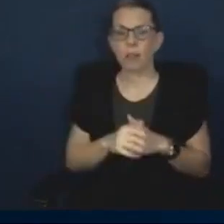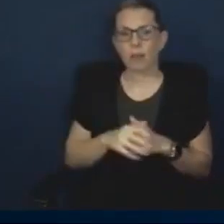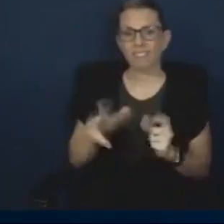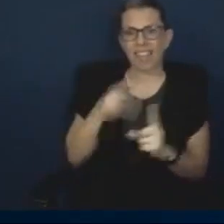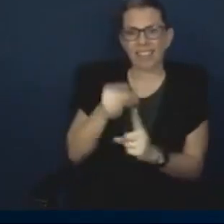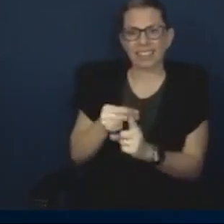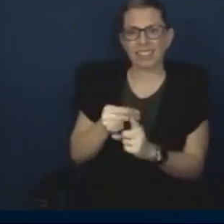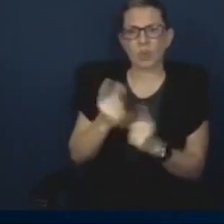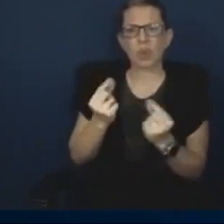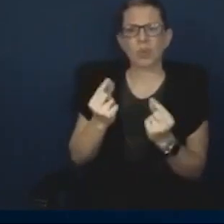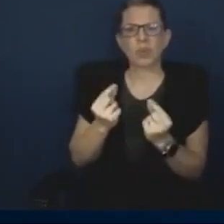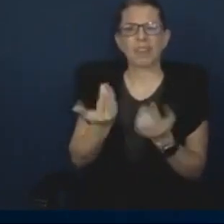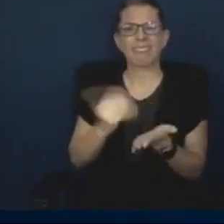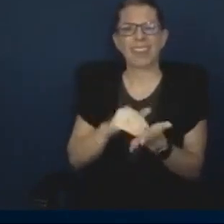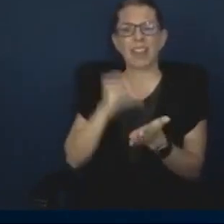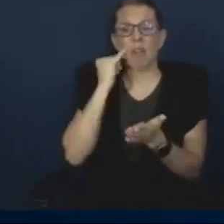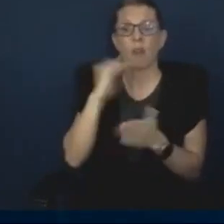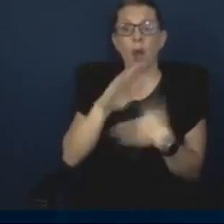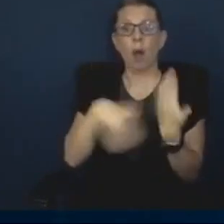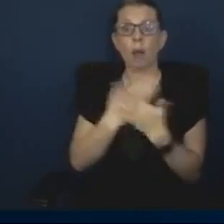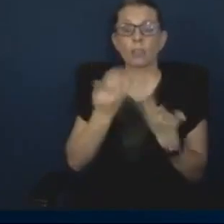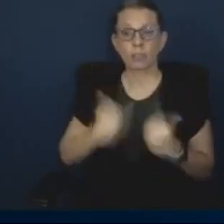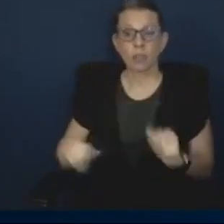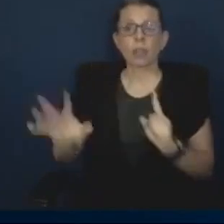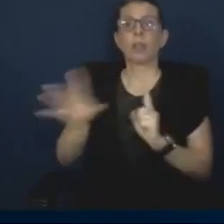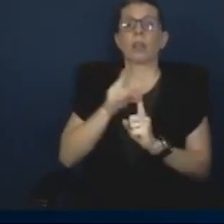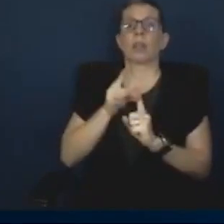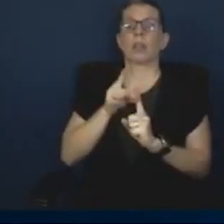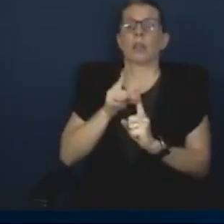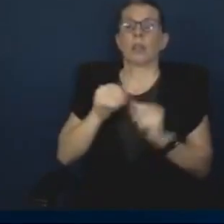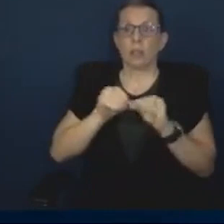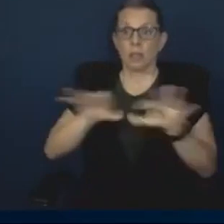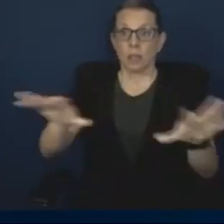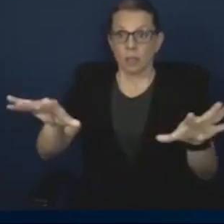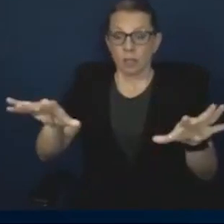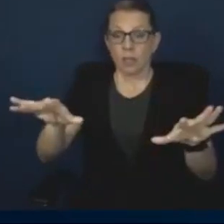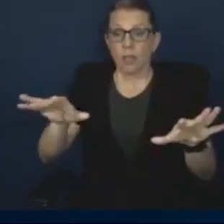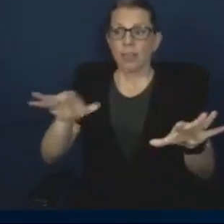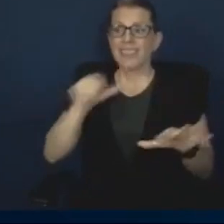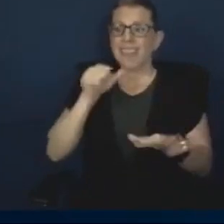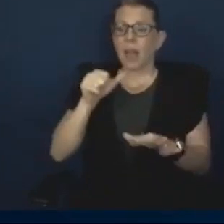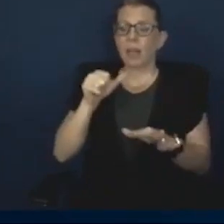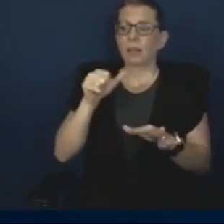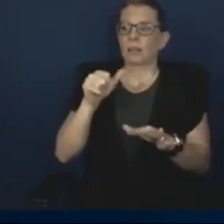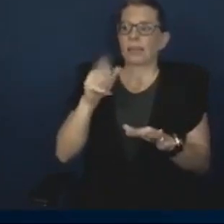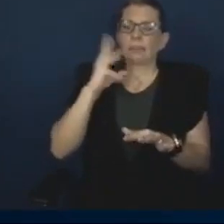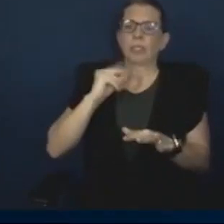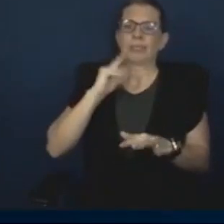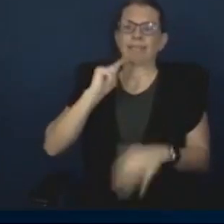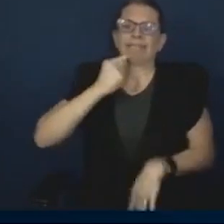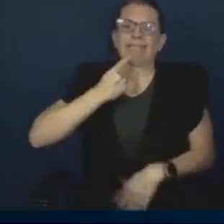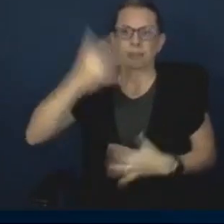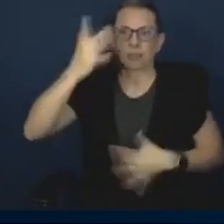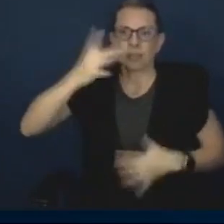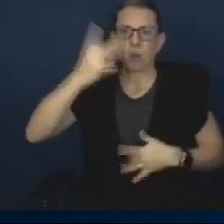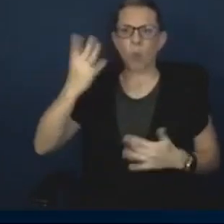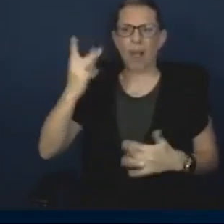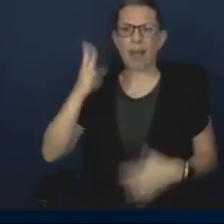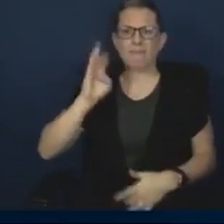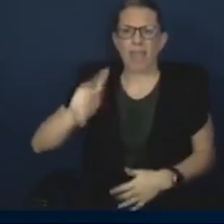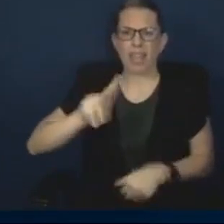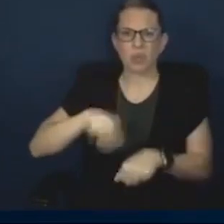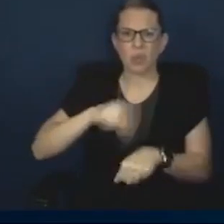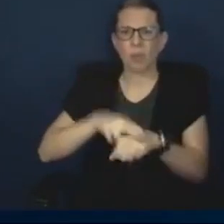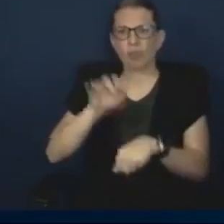are all still getting infected and transmitting, just not getting serious disease, then why are we going back to business as normal, traveling,